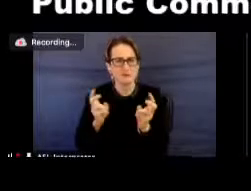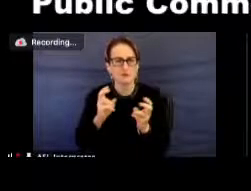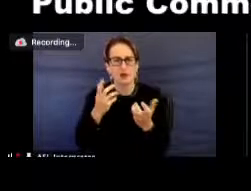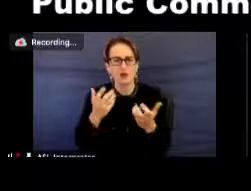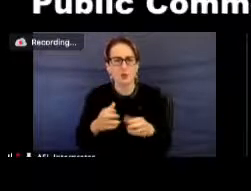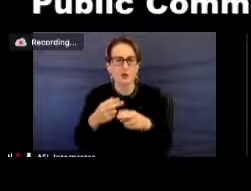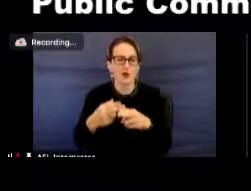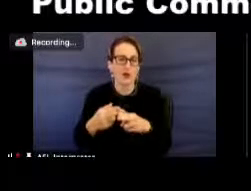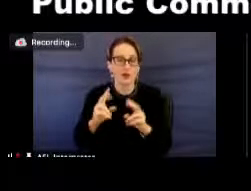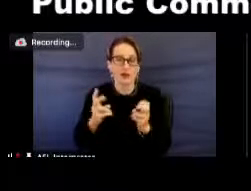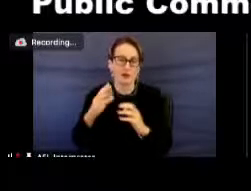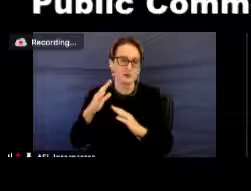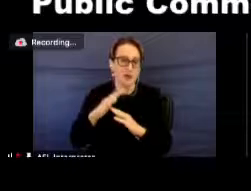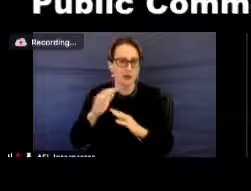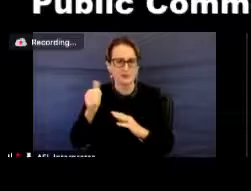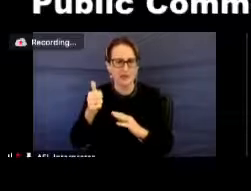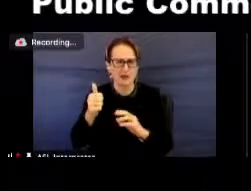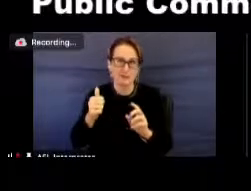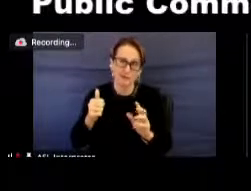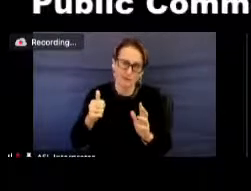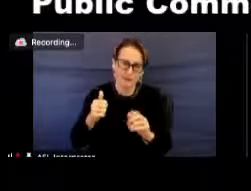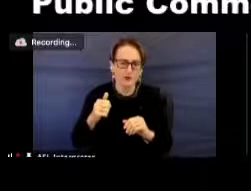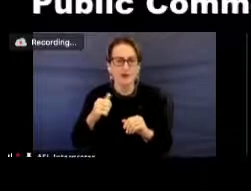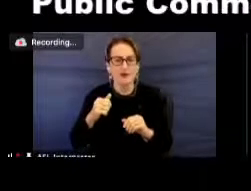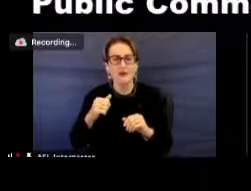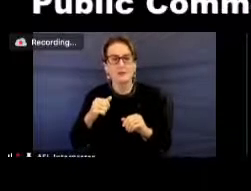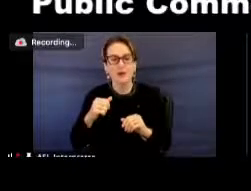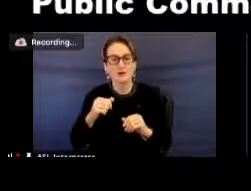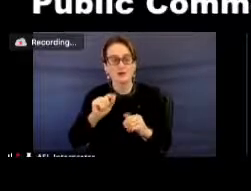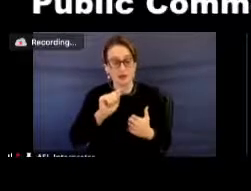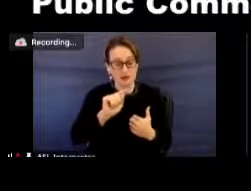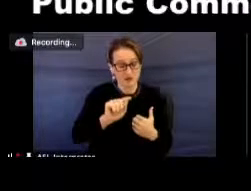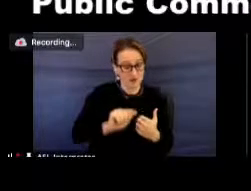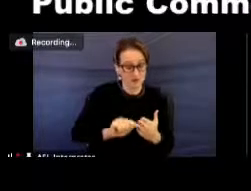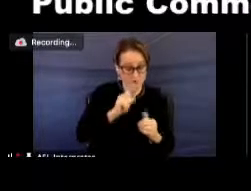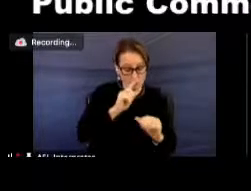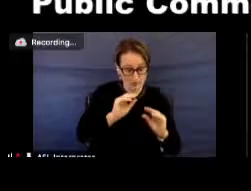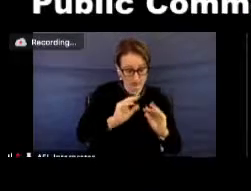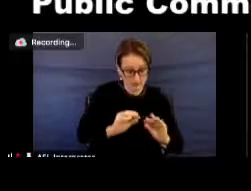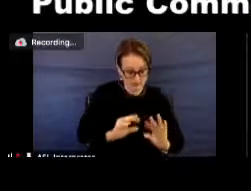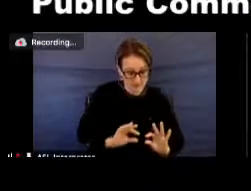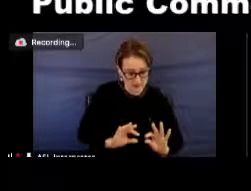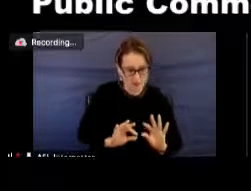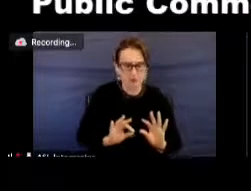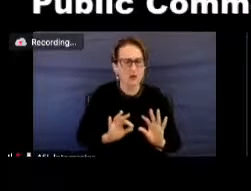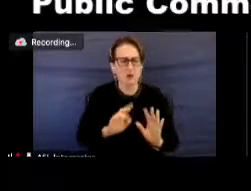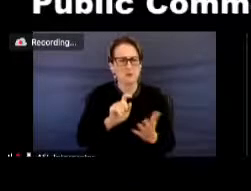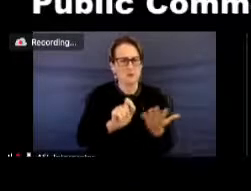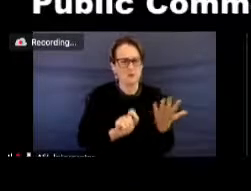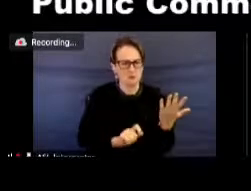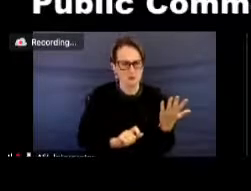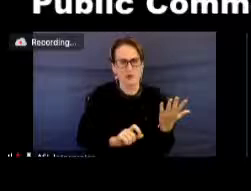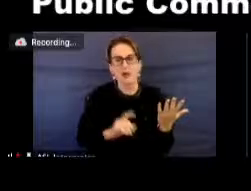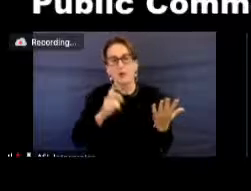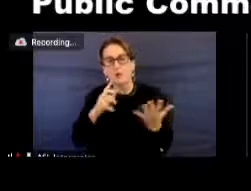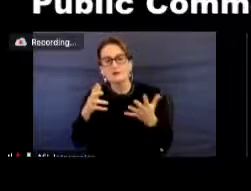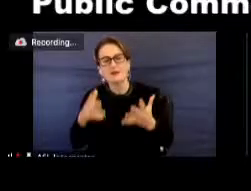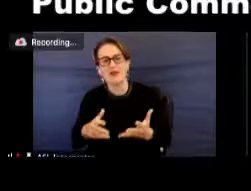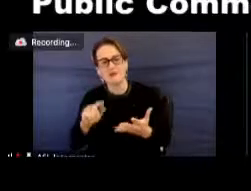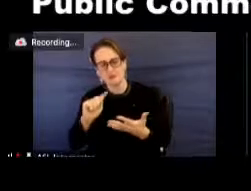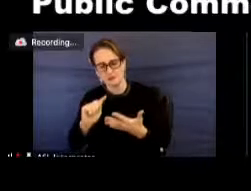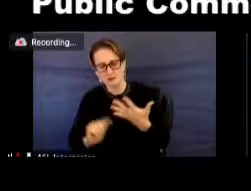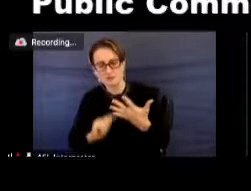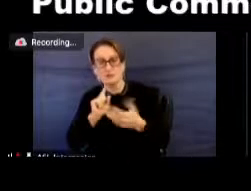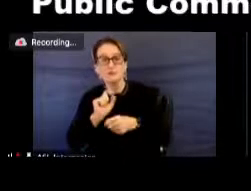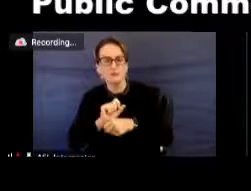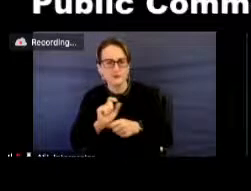top 10, but we would remove the clarifying questions and go through and kind of have a discussion over each of the substantive